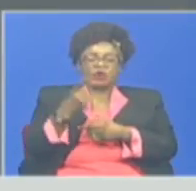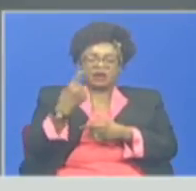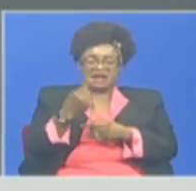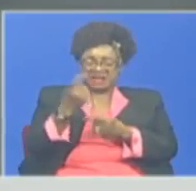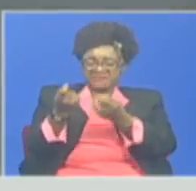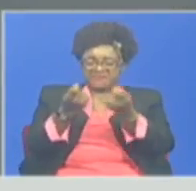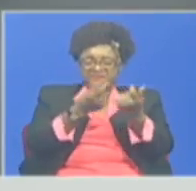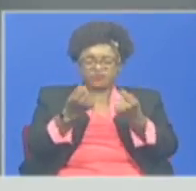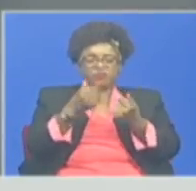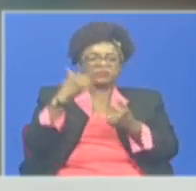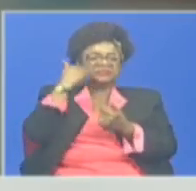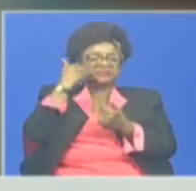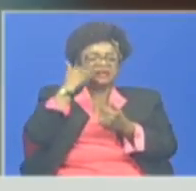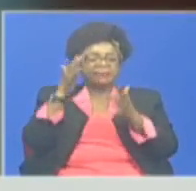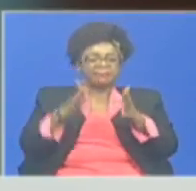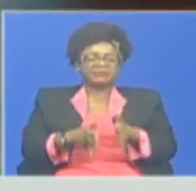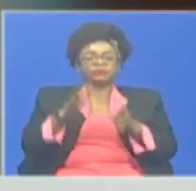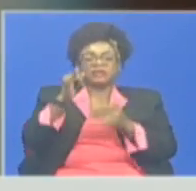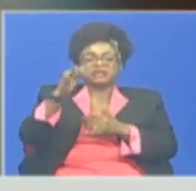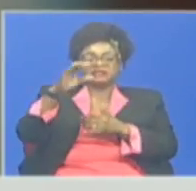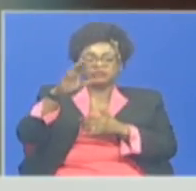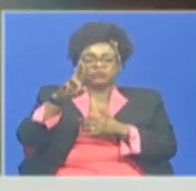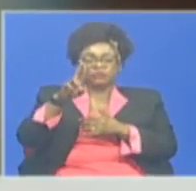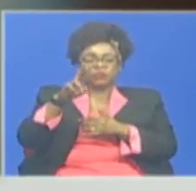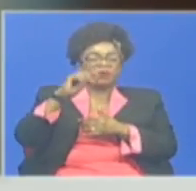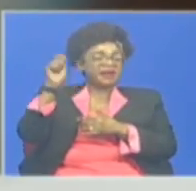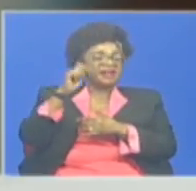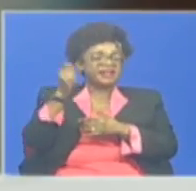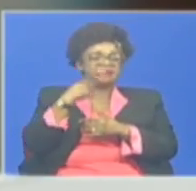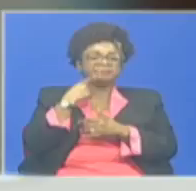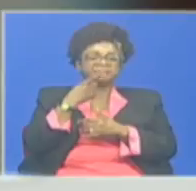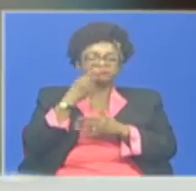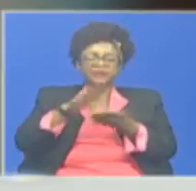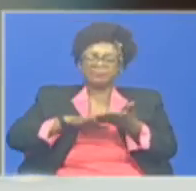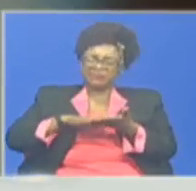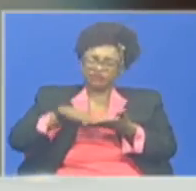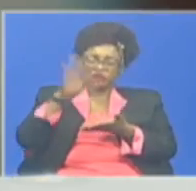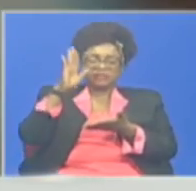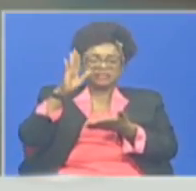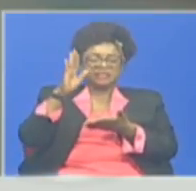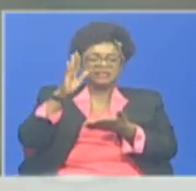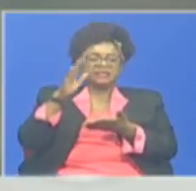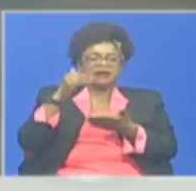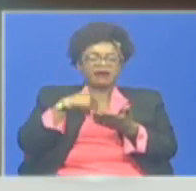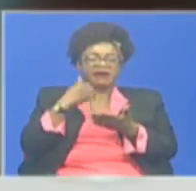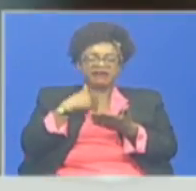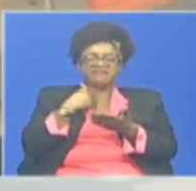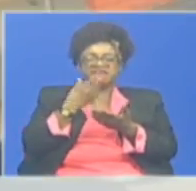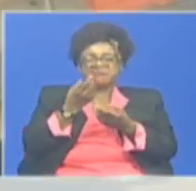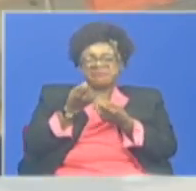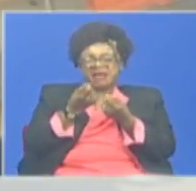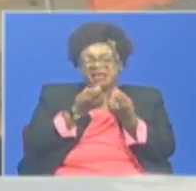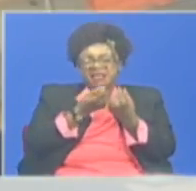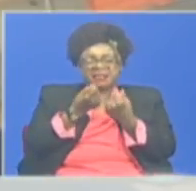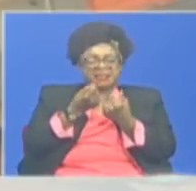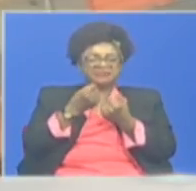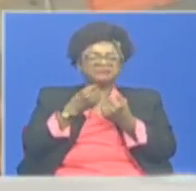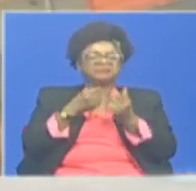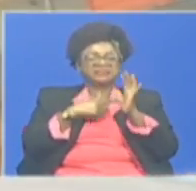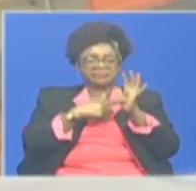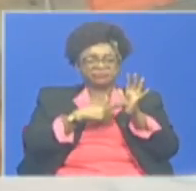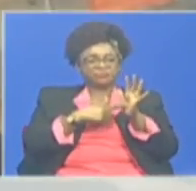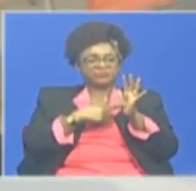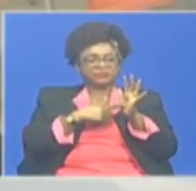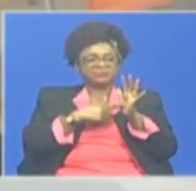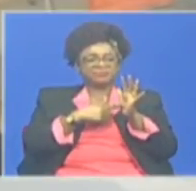in the ICU, Kenya says that majority of her patients are suffering mild symptoms. So in France, they are not